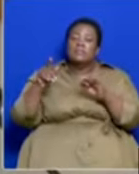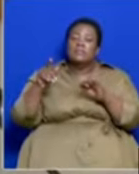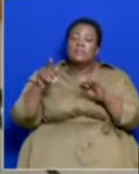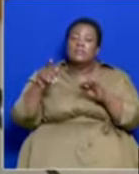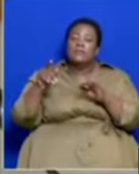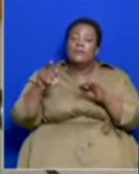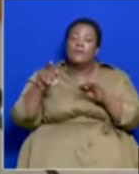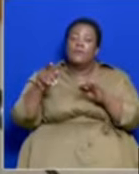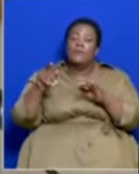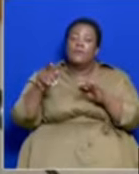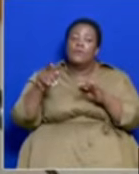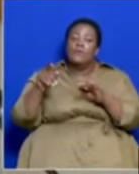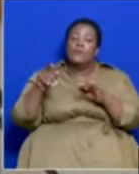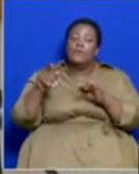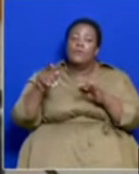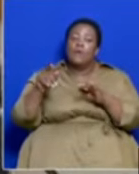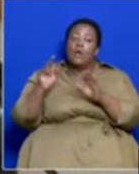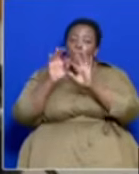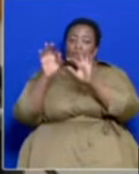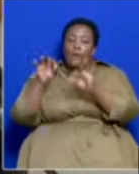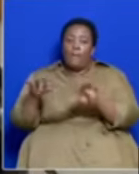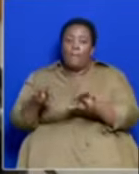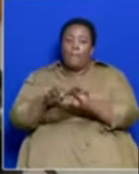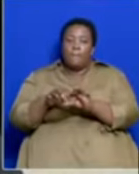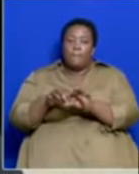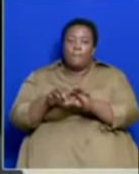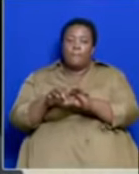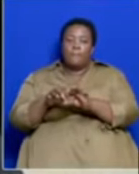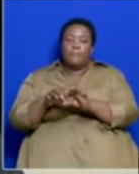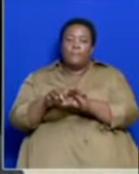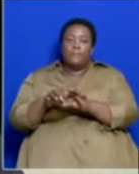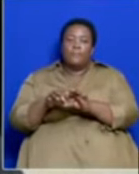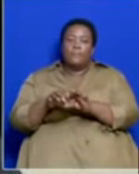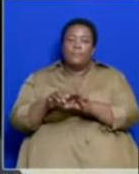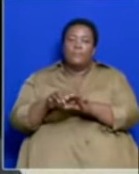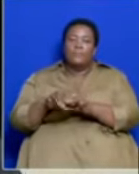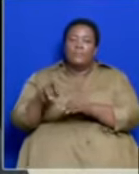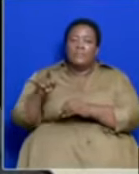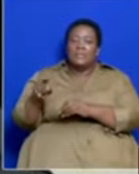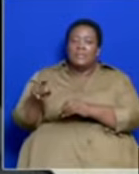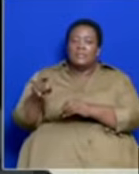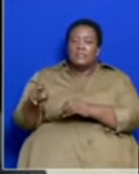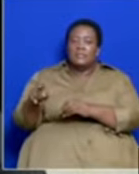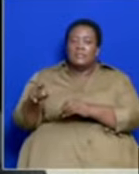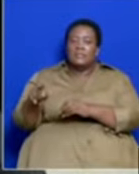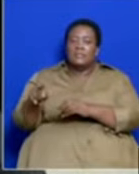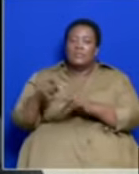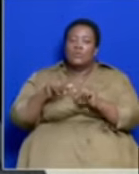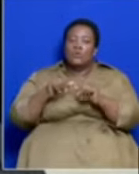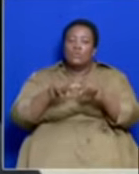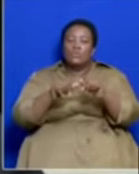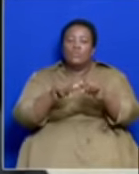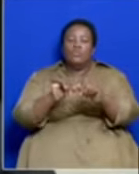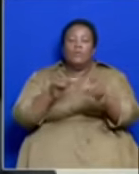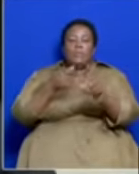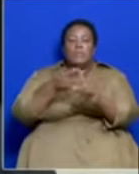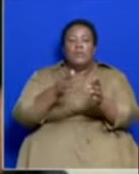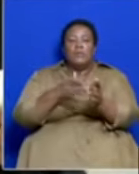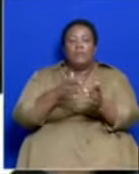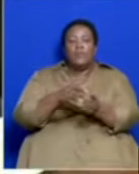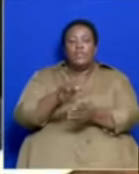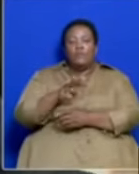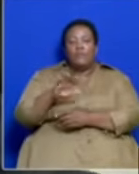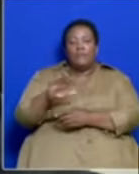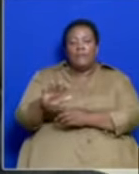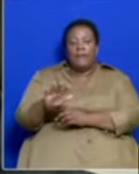form. This, if one goes forward to page 45, is signed on the 19th